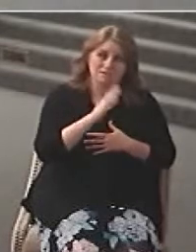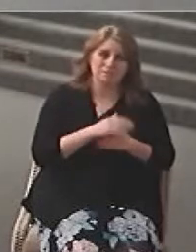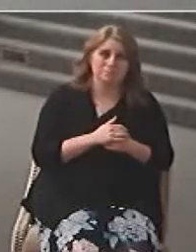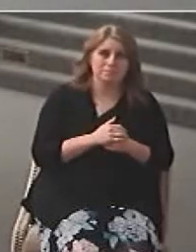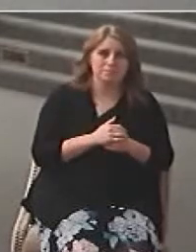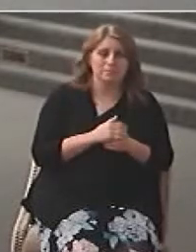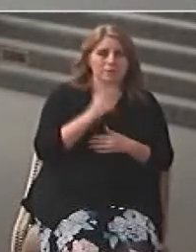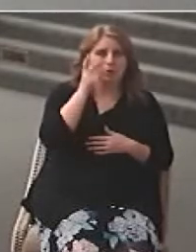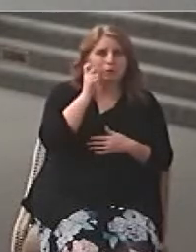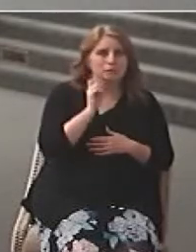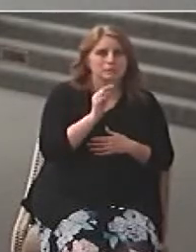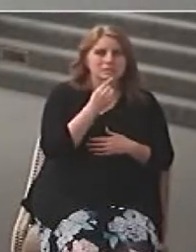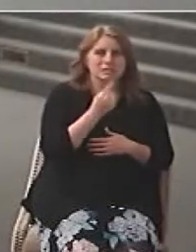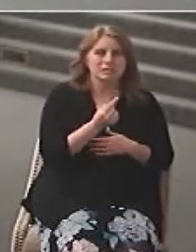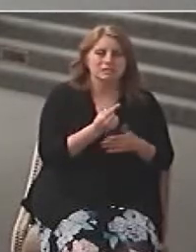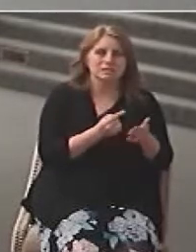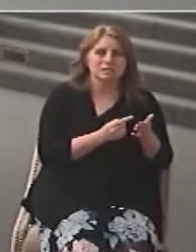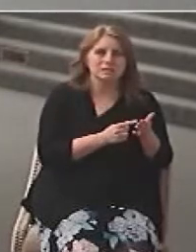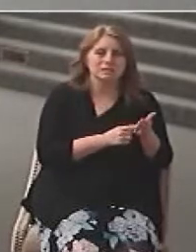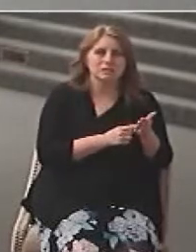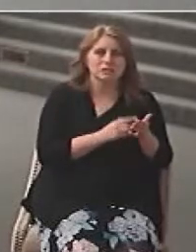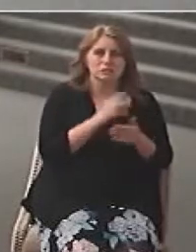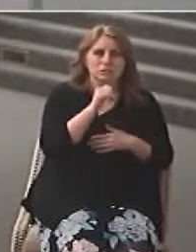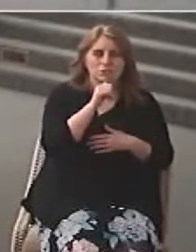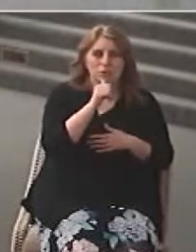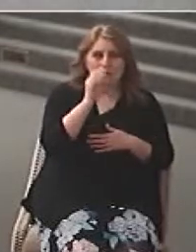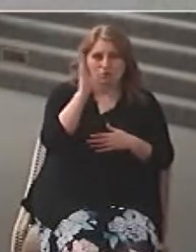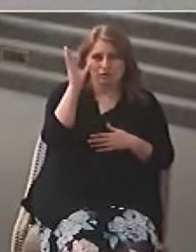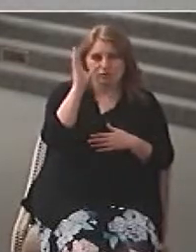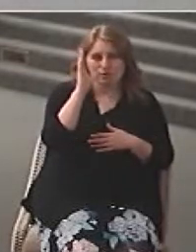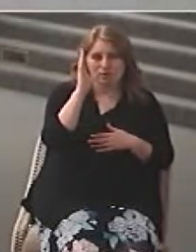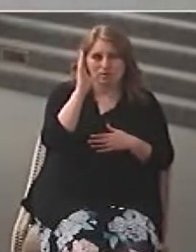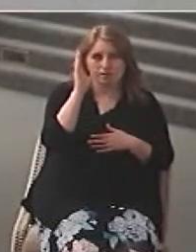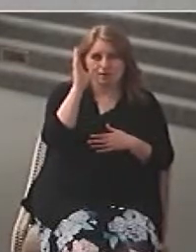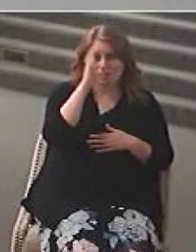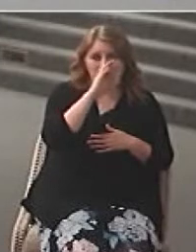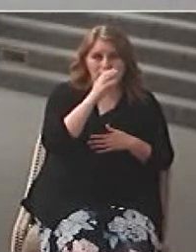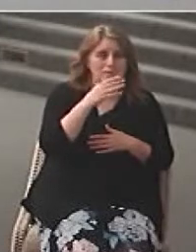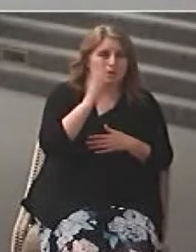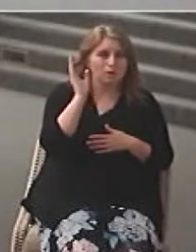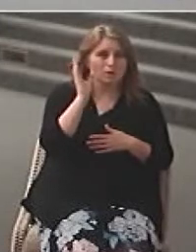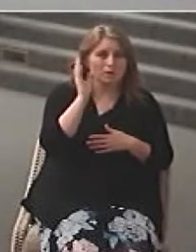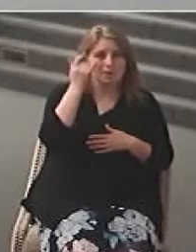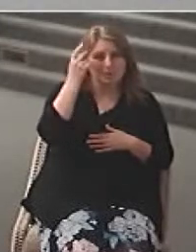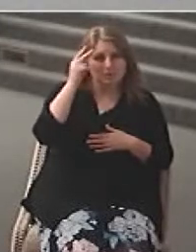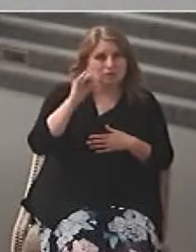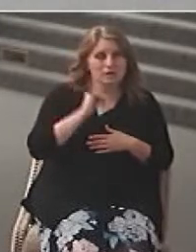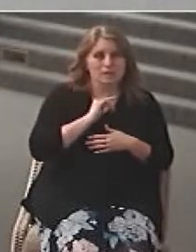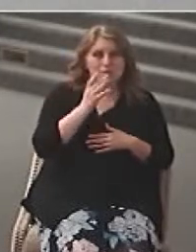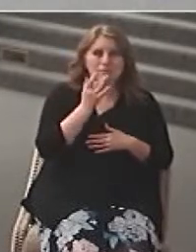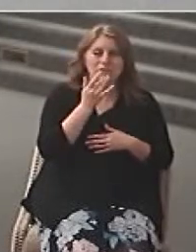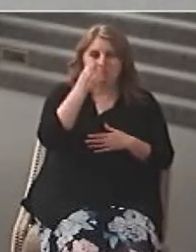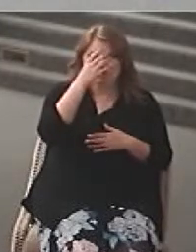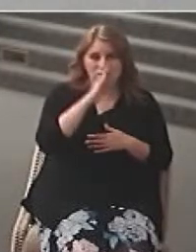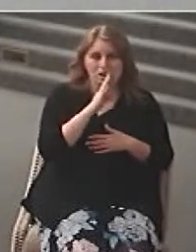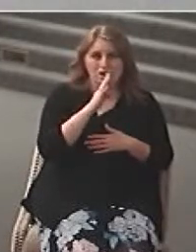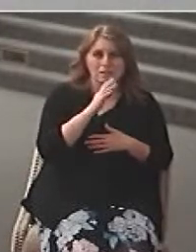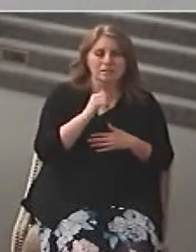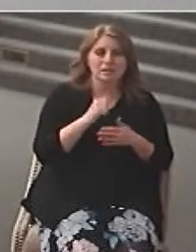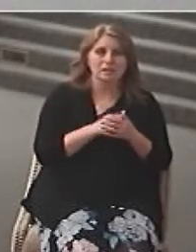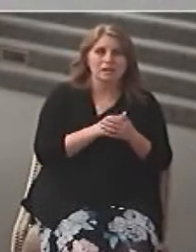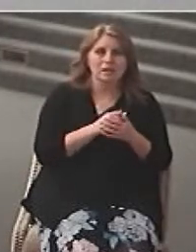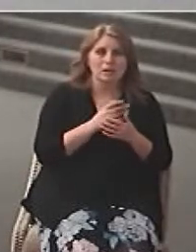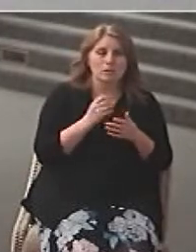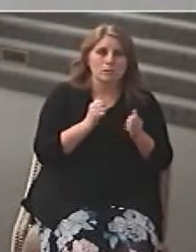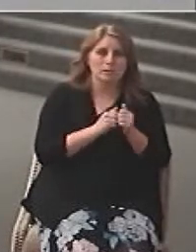I heard somebody say one time, don't confuse the blessings of God with the favor of God. You can still be blessed and still not be